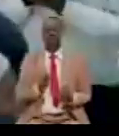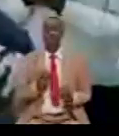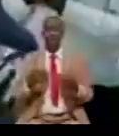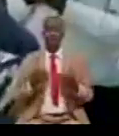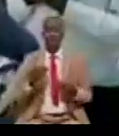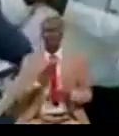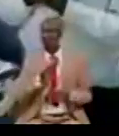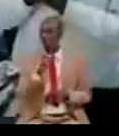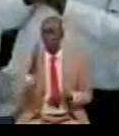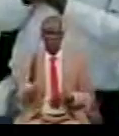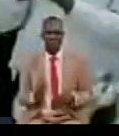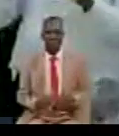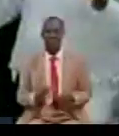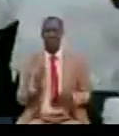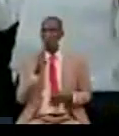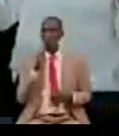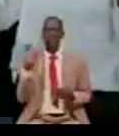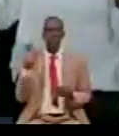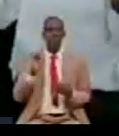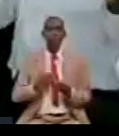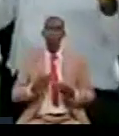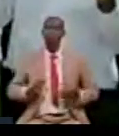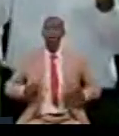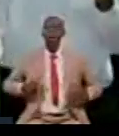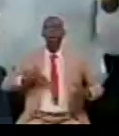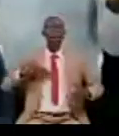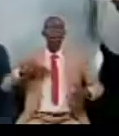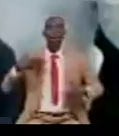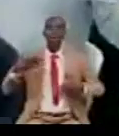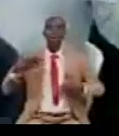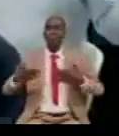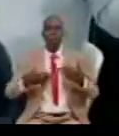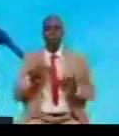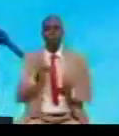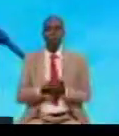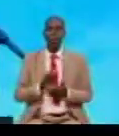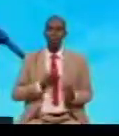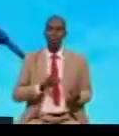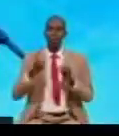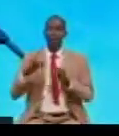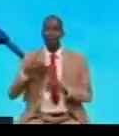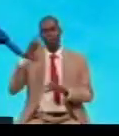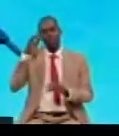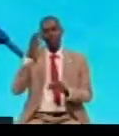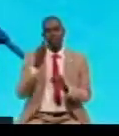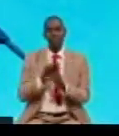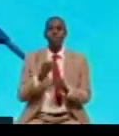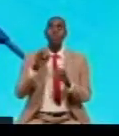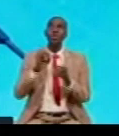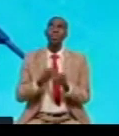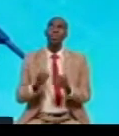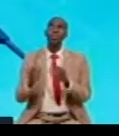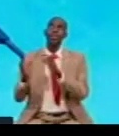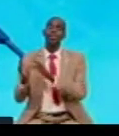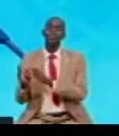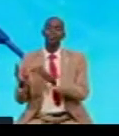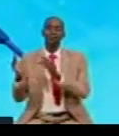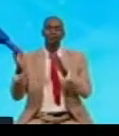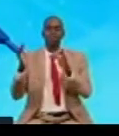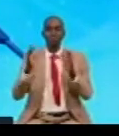I've never been more glad I put my faith in Jesus.